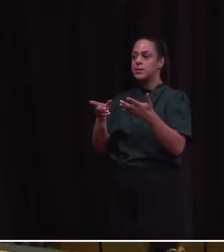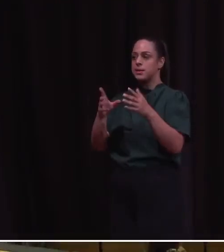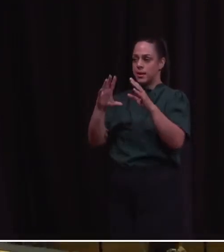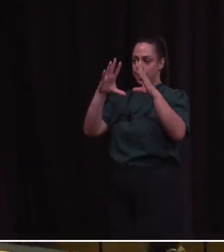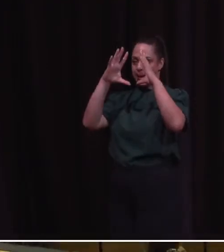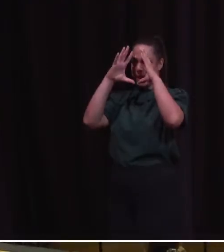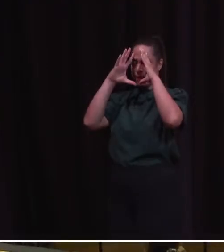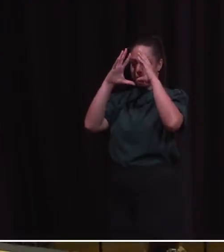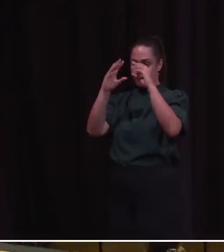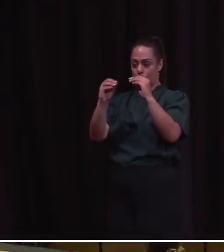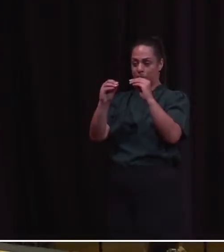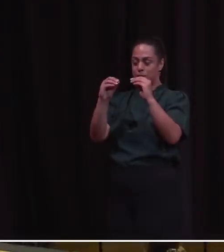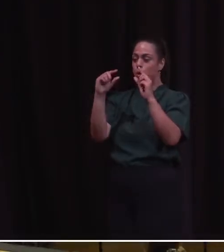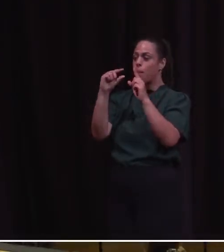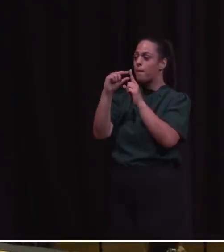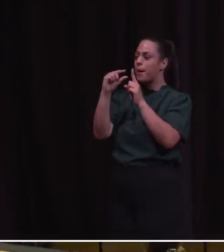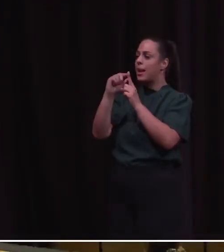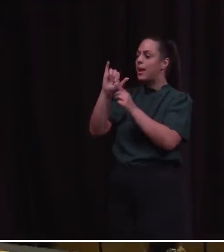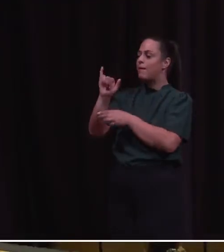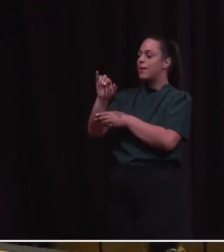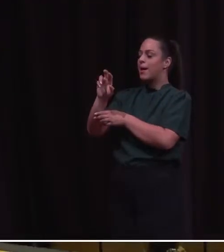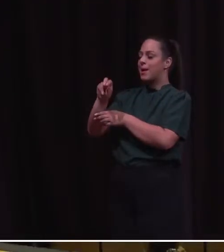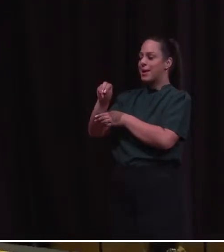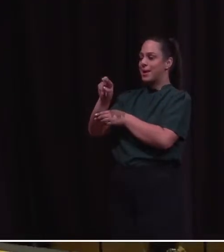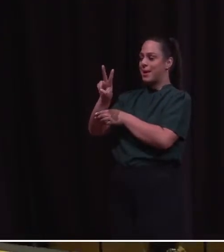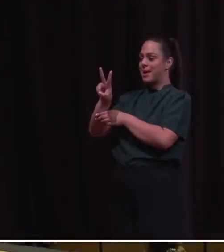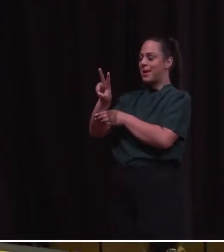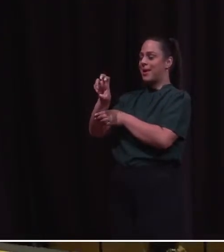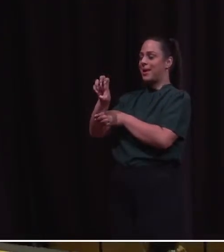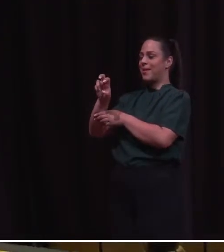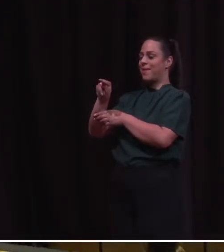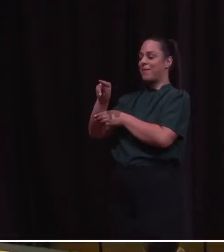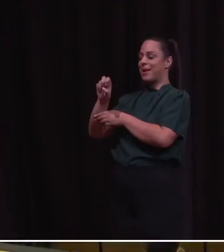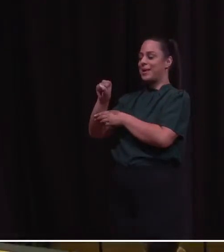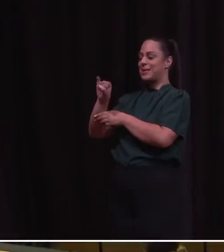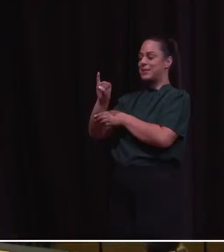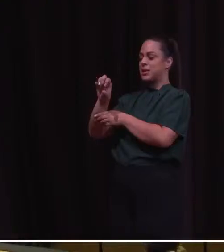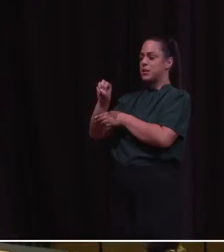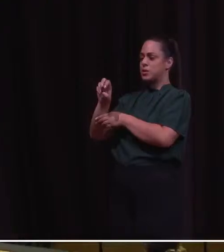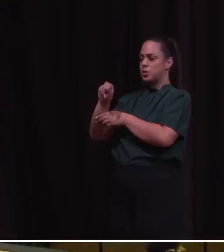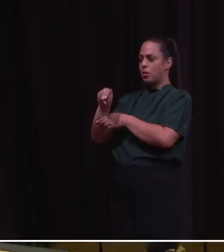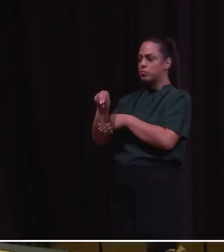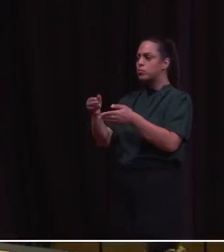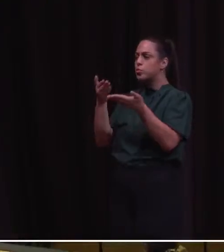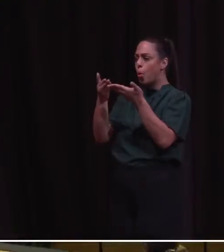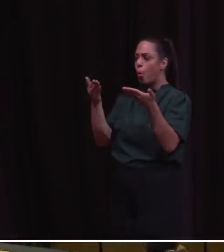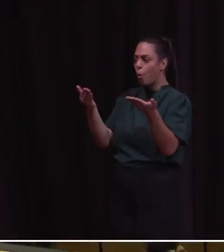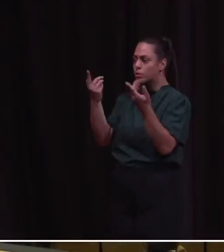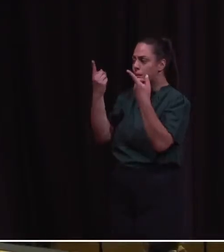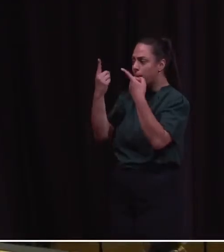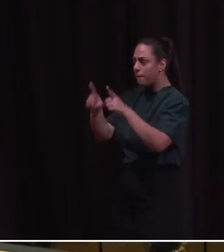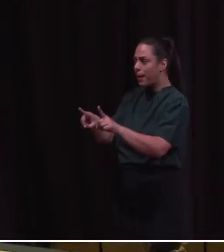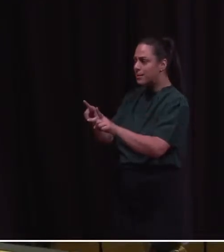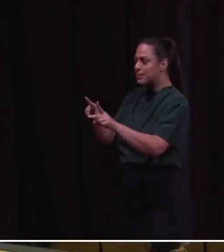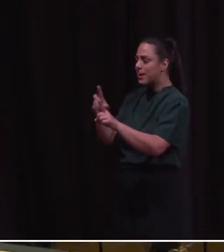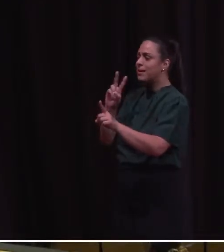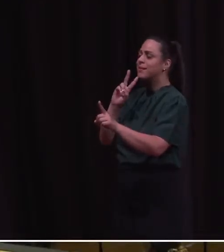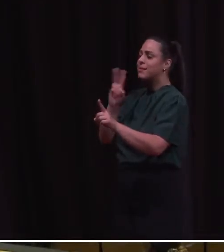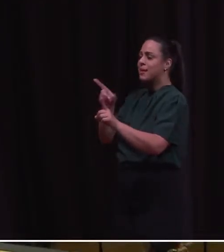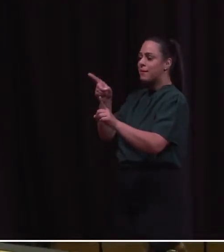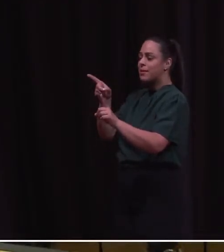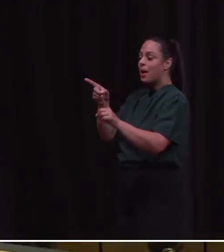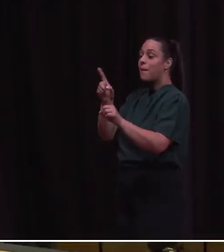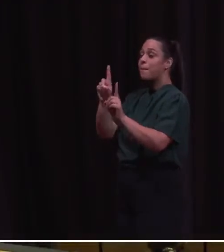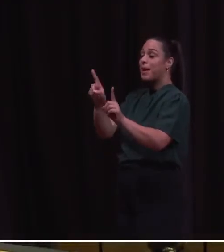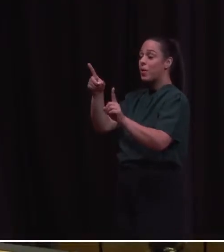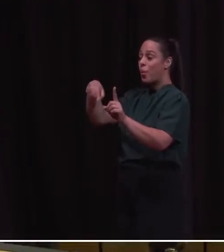information, things that are right in front of you, things that are right under your nose, and you don't see it.